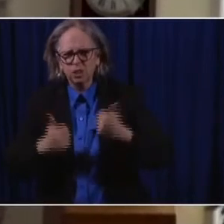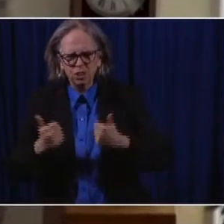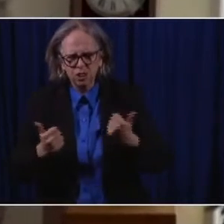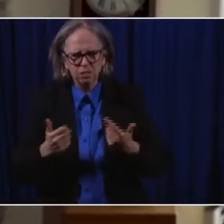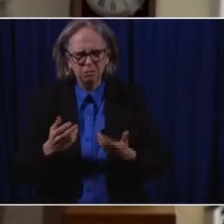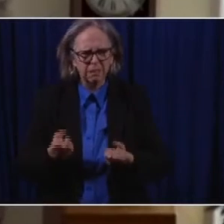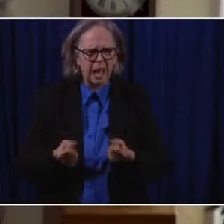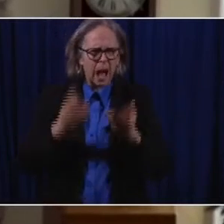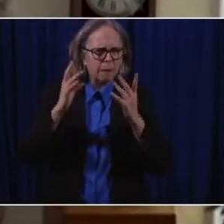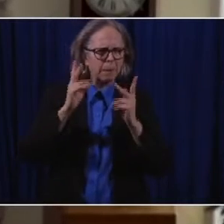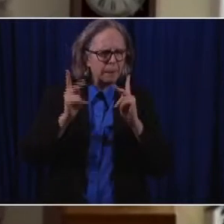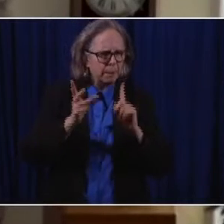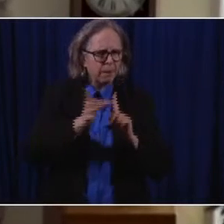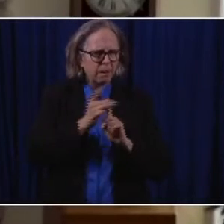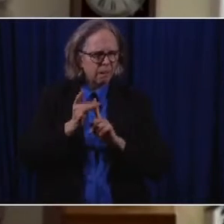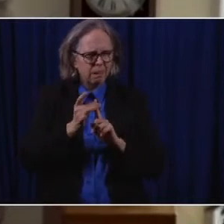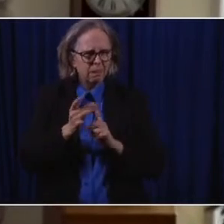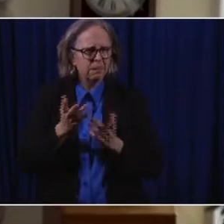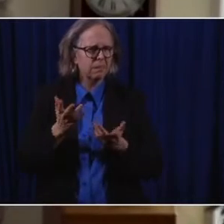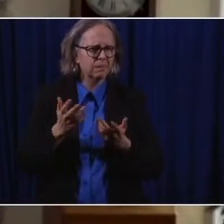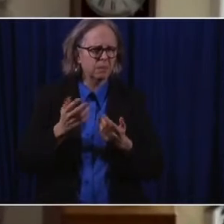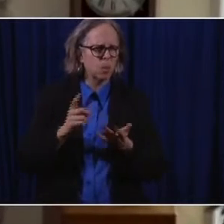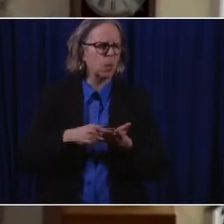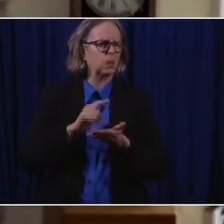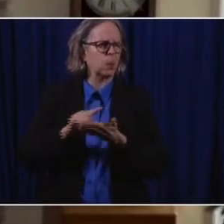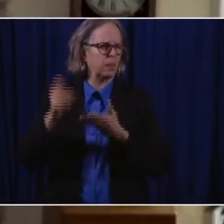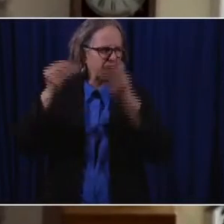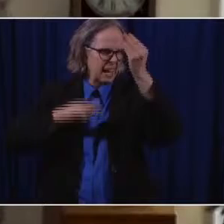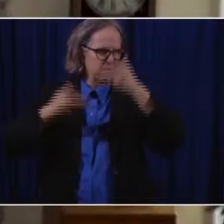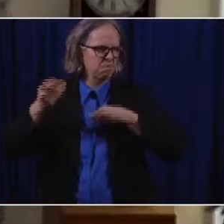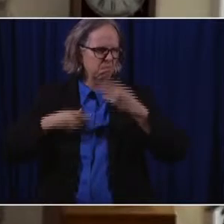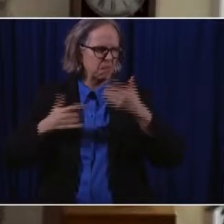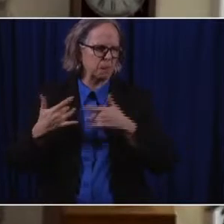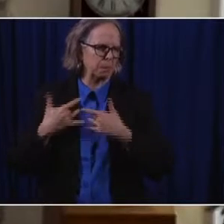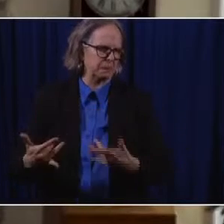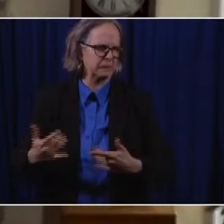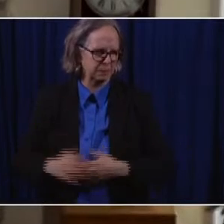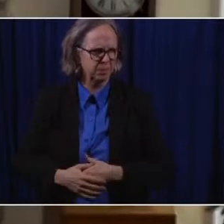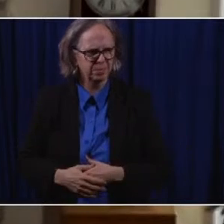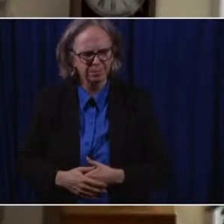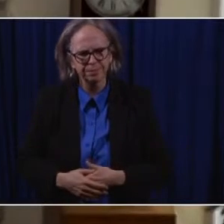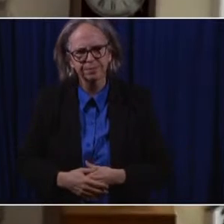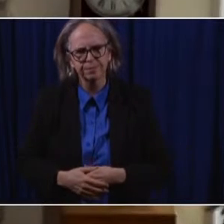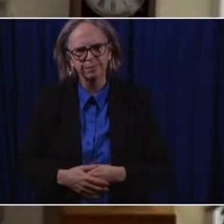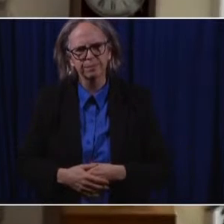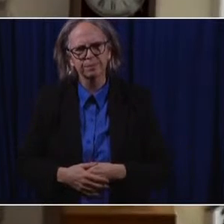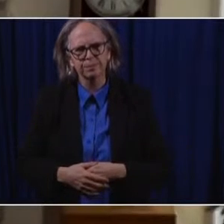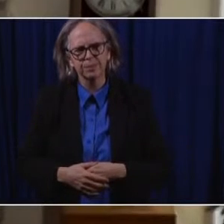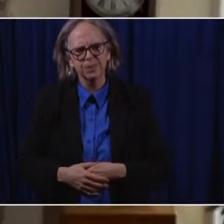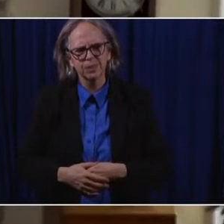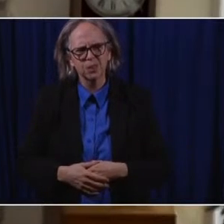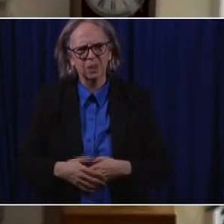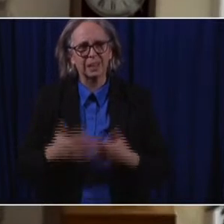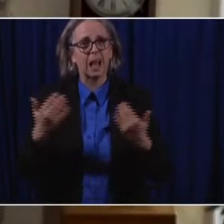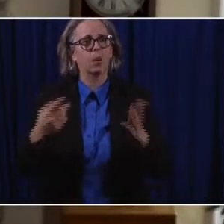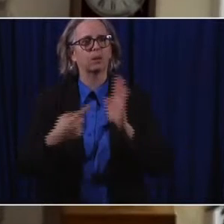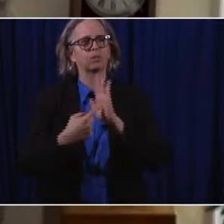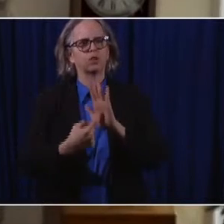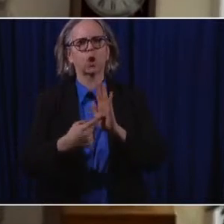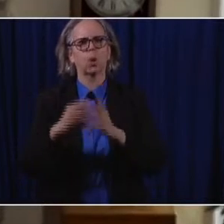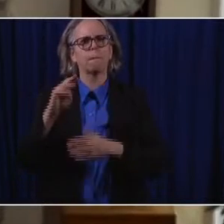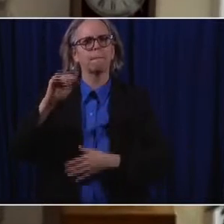are a hybrid or a combination of those two. We'll start with this map. This is the